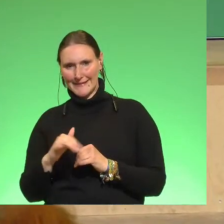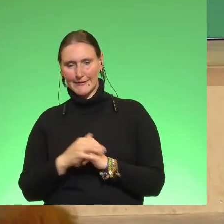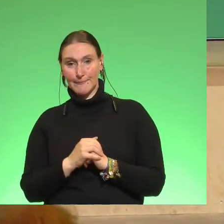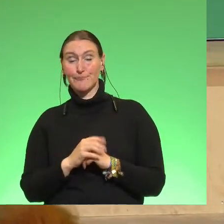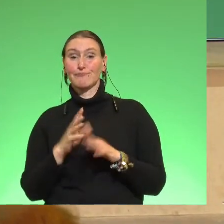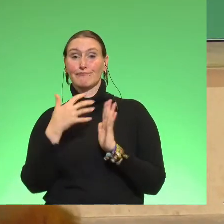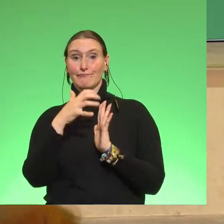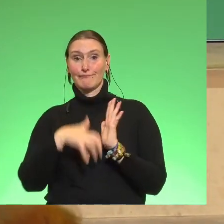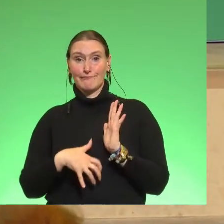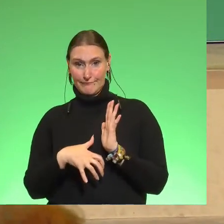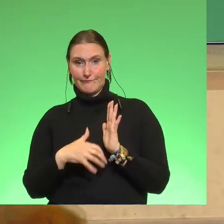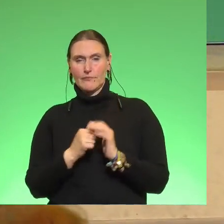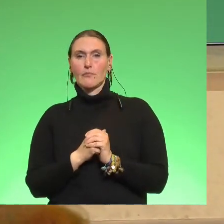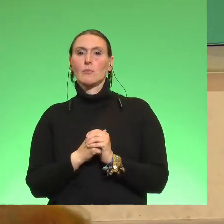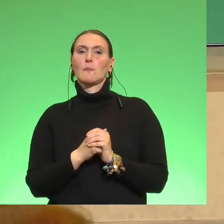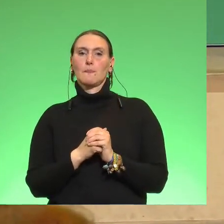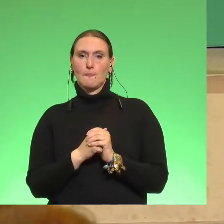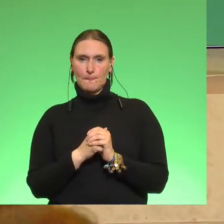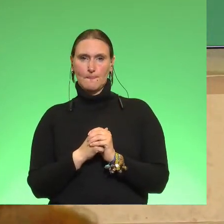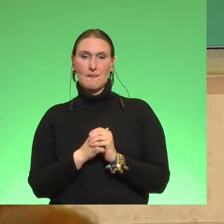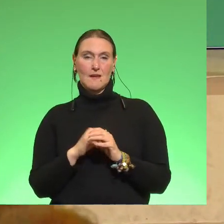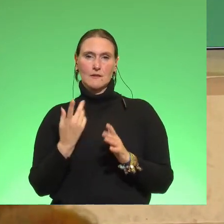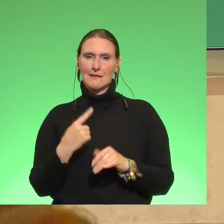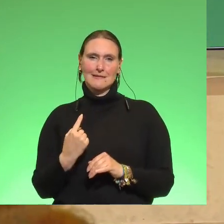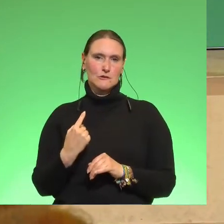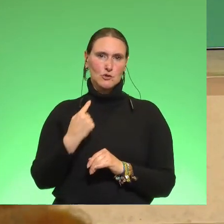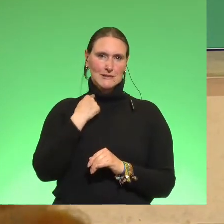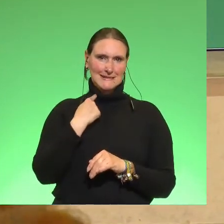Building Thriving Resistance in Toxic Times.